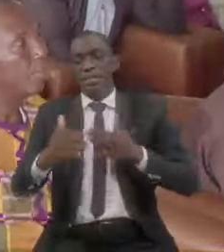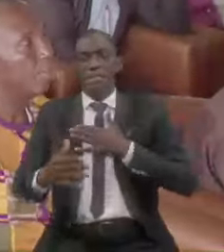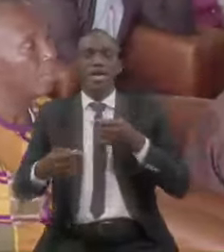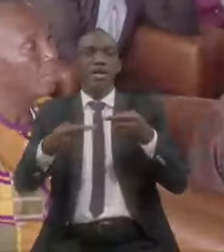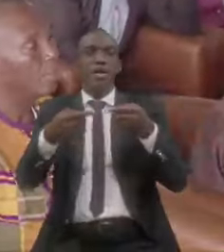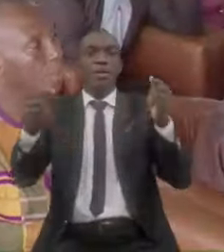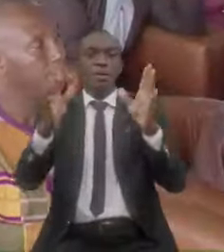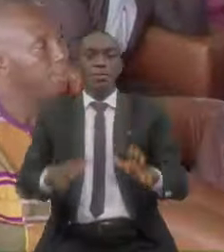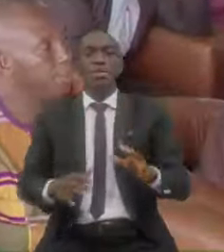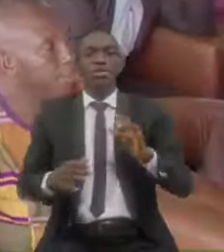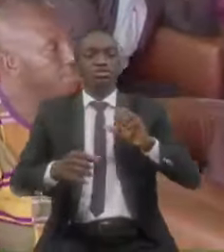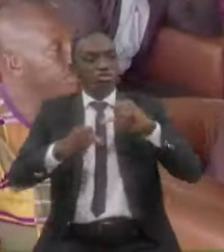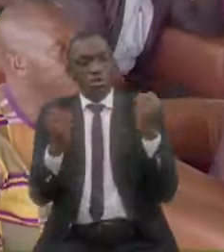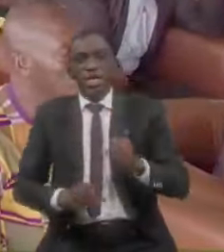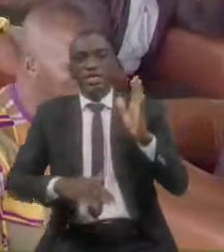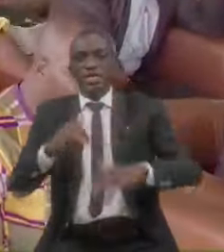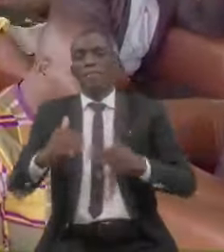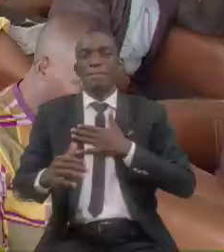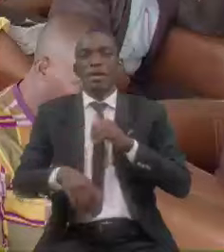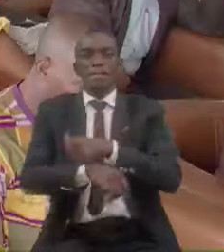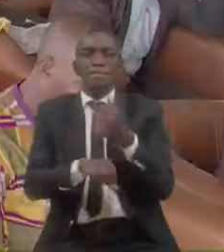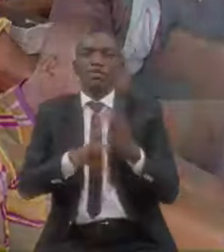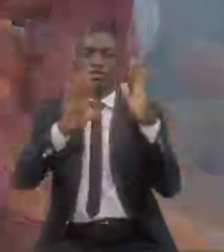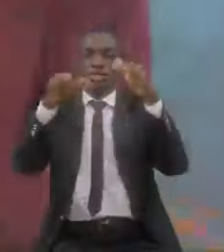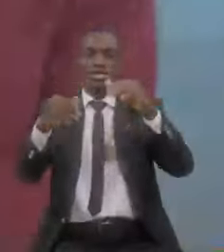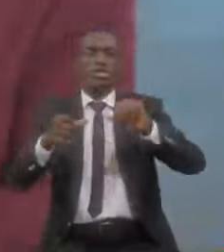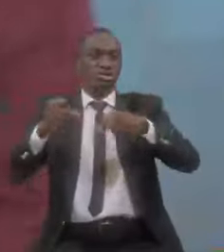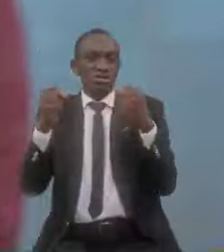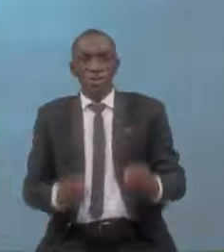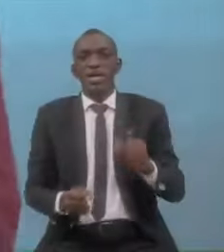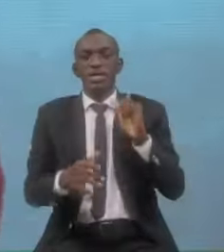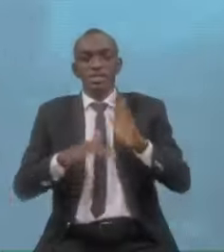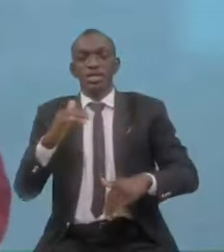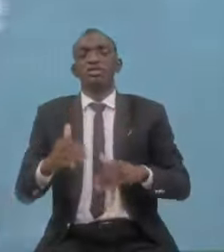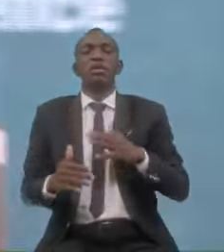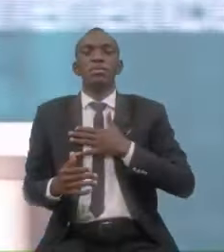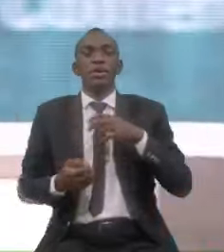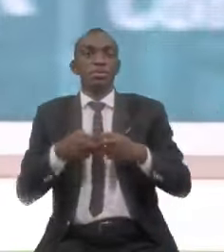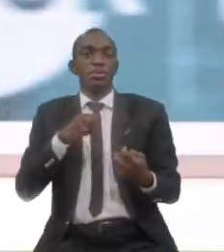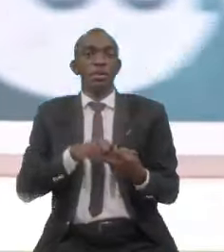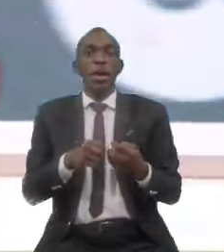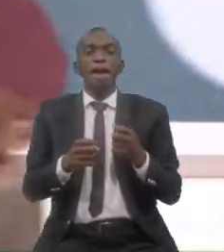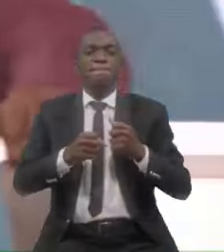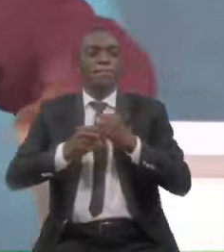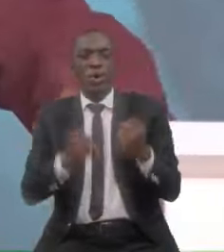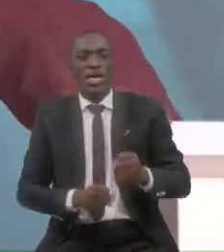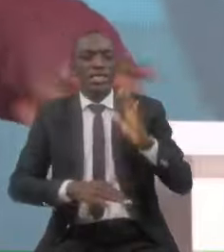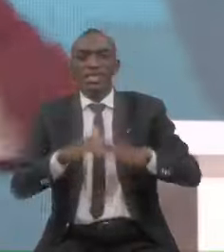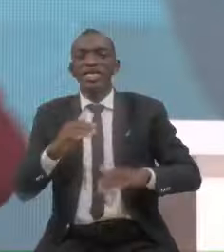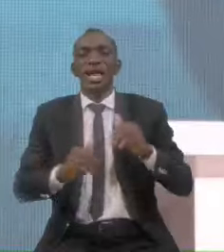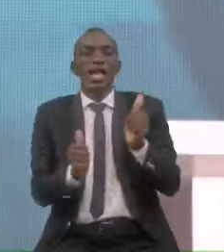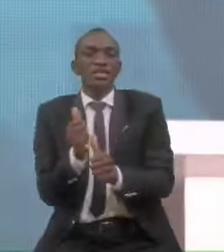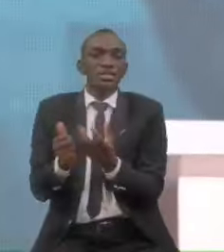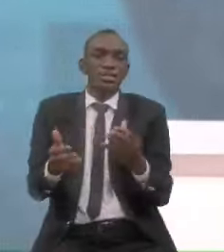mightier than your problem, mightier than whatever confronts you. It is the Holy Ghost, and he